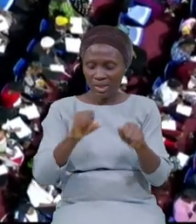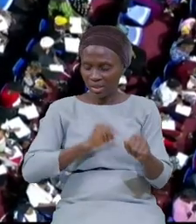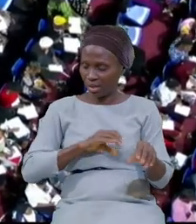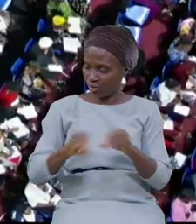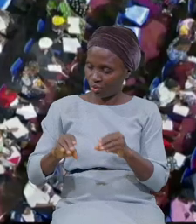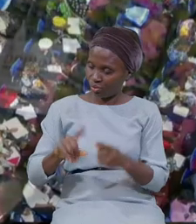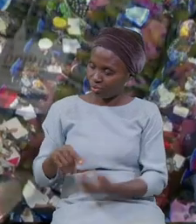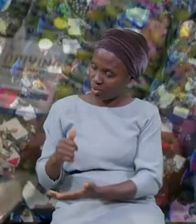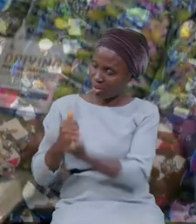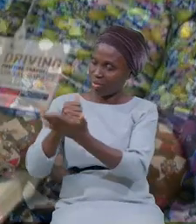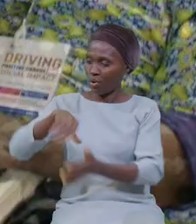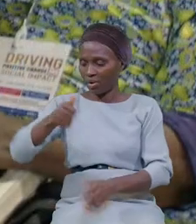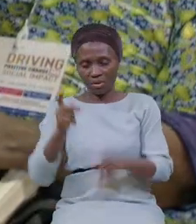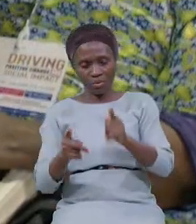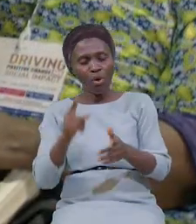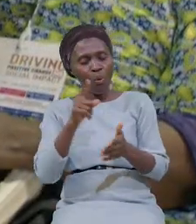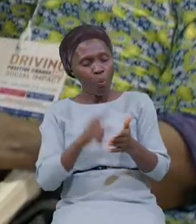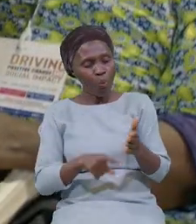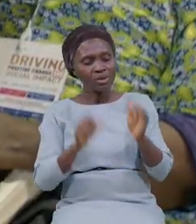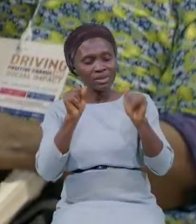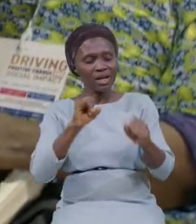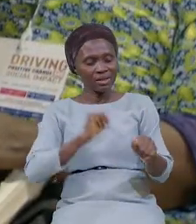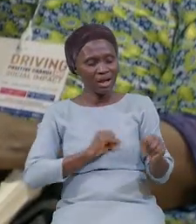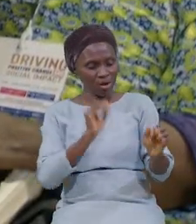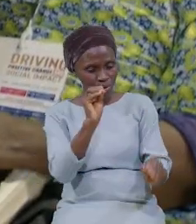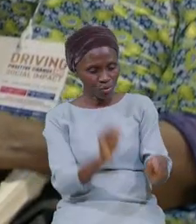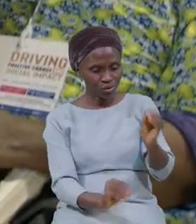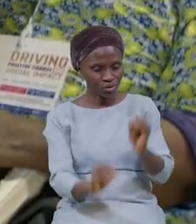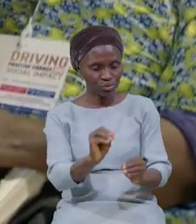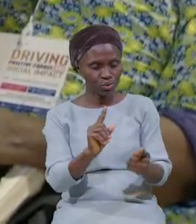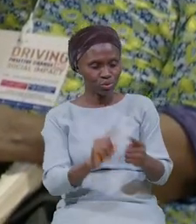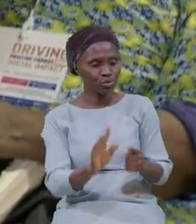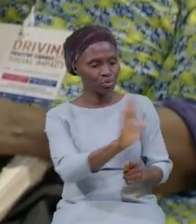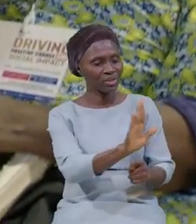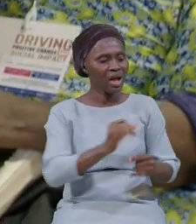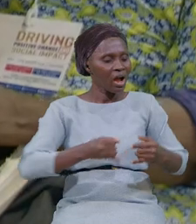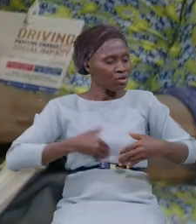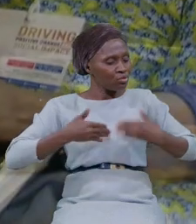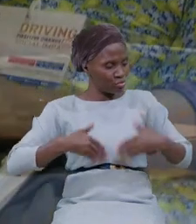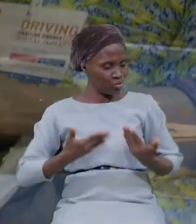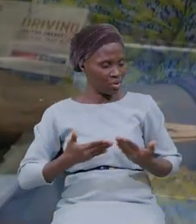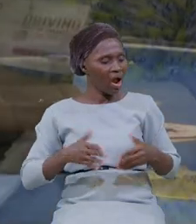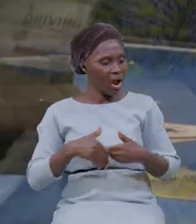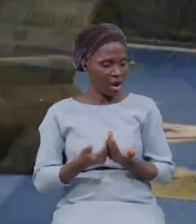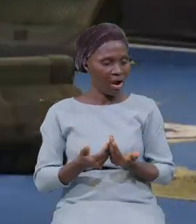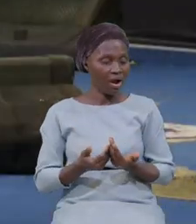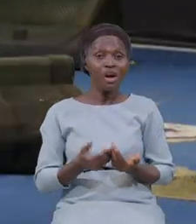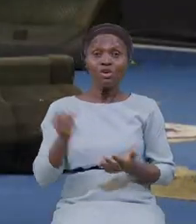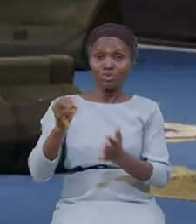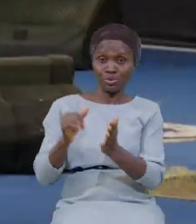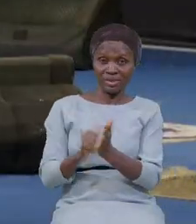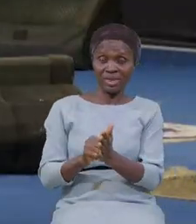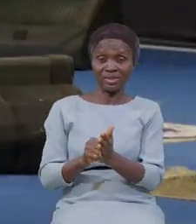for them? What can I contribute to their joy? So that Pharaoh's